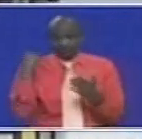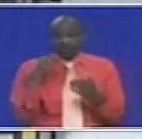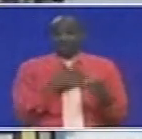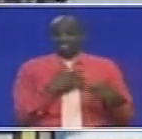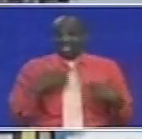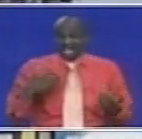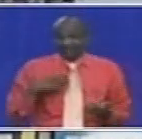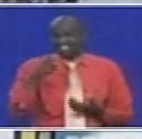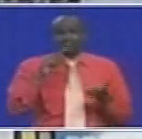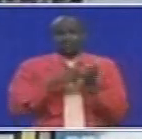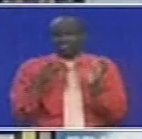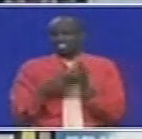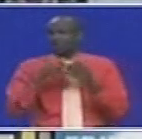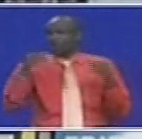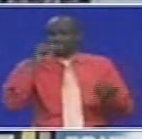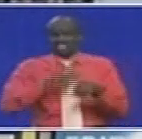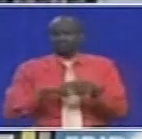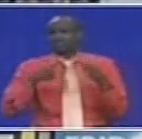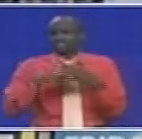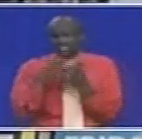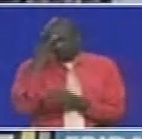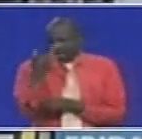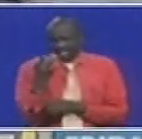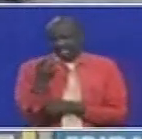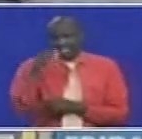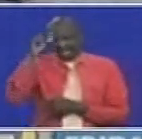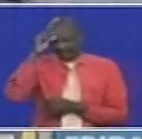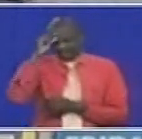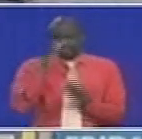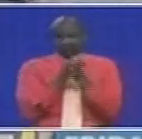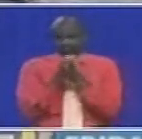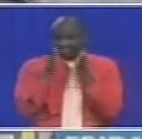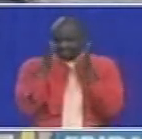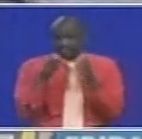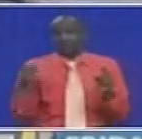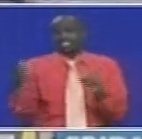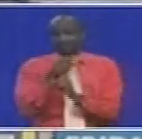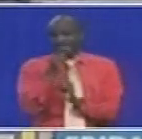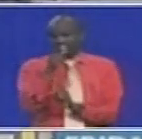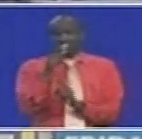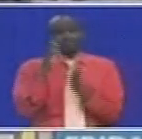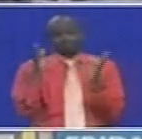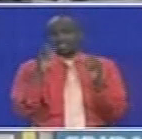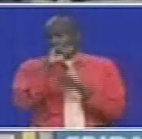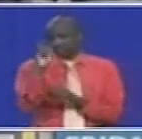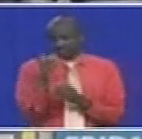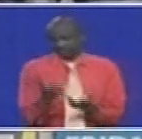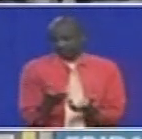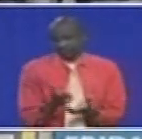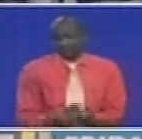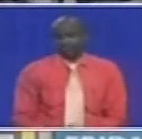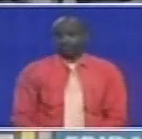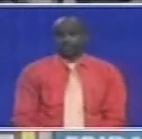why the project has taken long to take off, with government's commitment to its achievement being questioned.